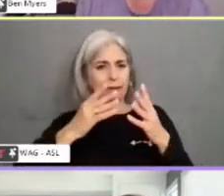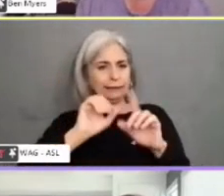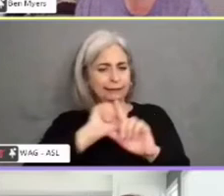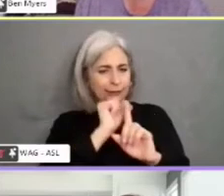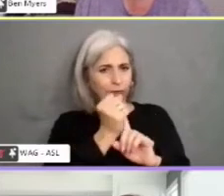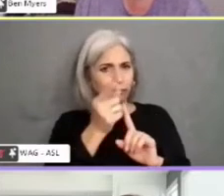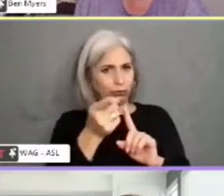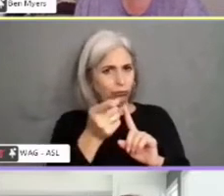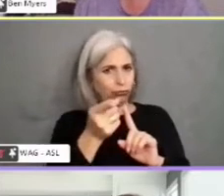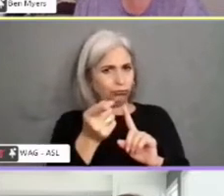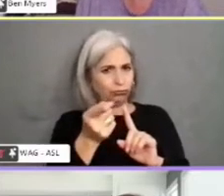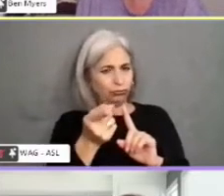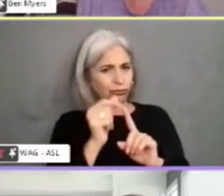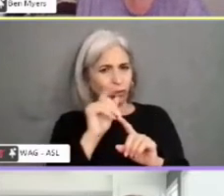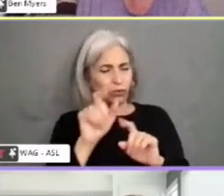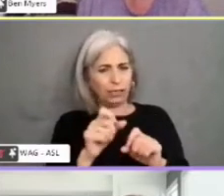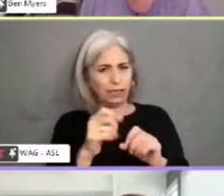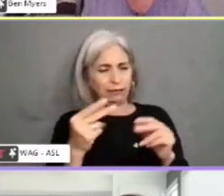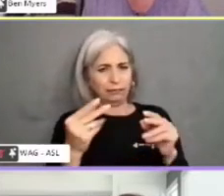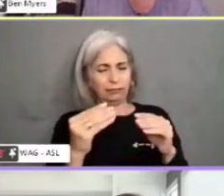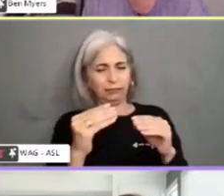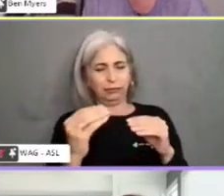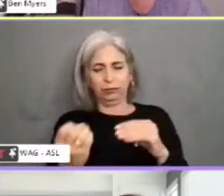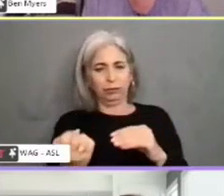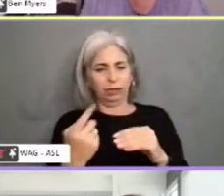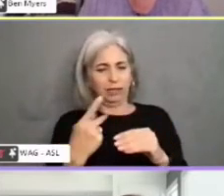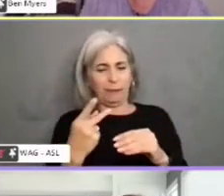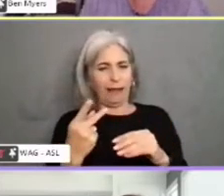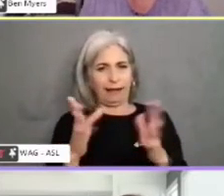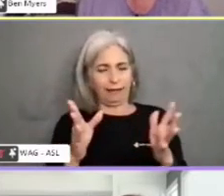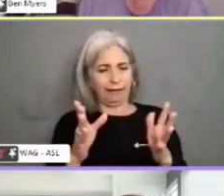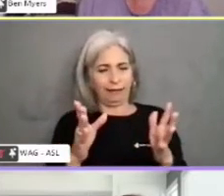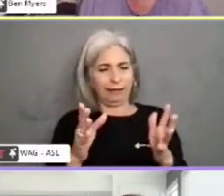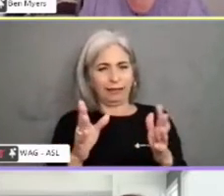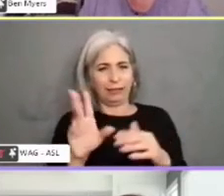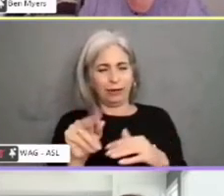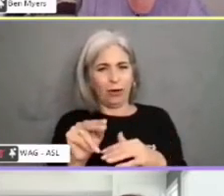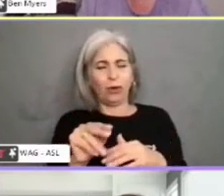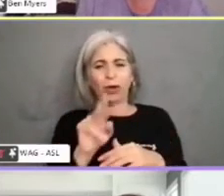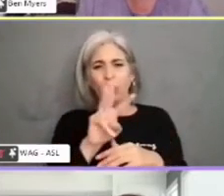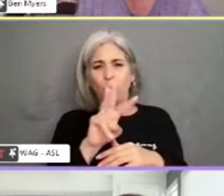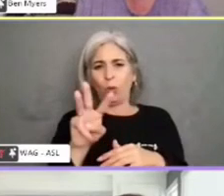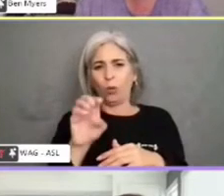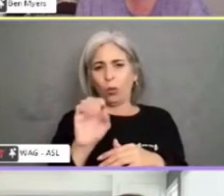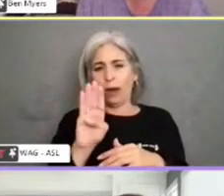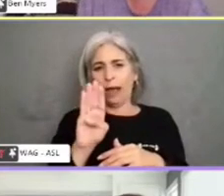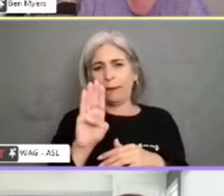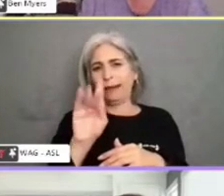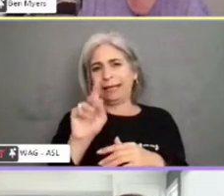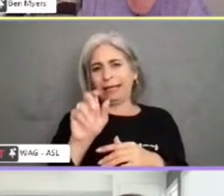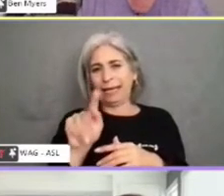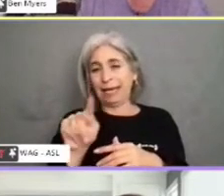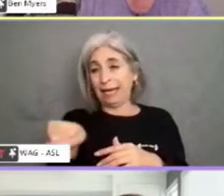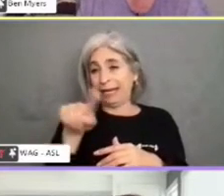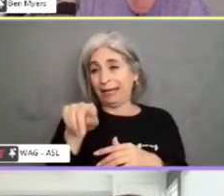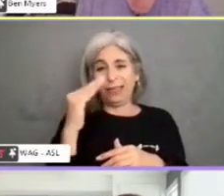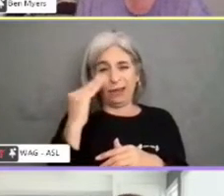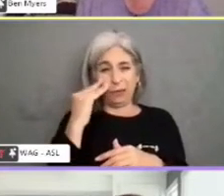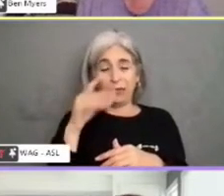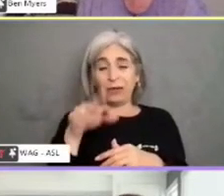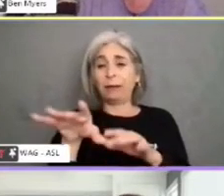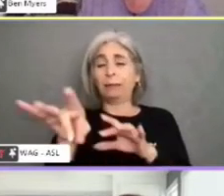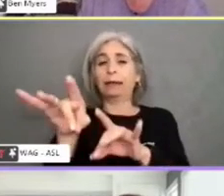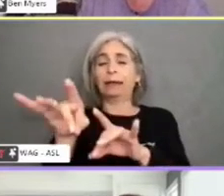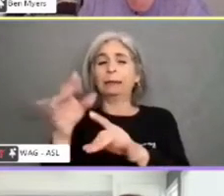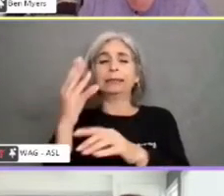you probably don't need to restore those semantics, right? Like folks are using WebKit because like that's what they're familiar with. They've picked up